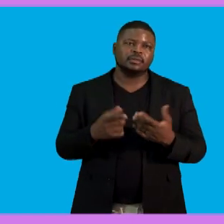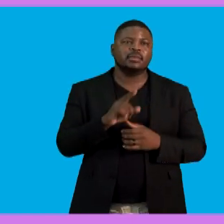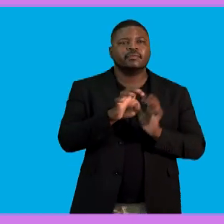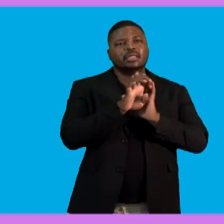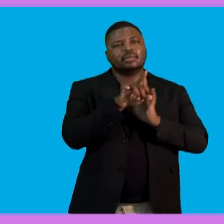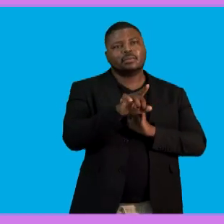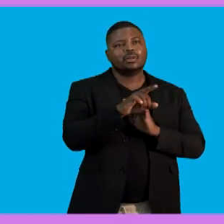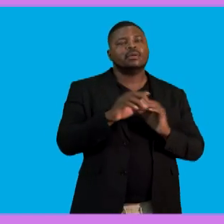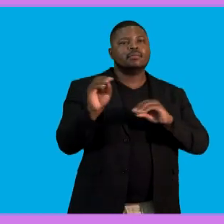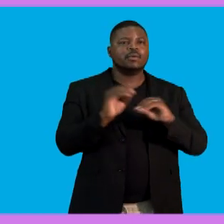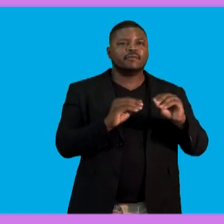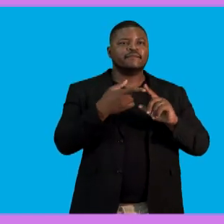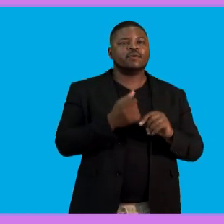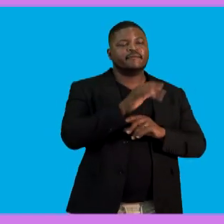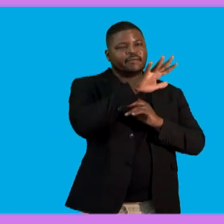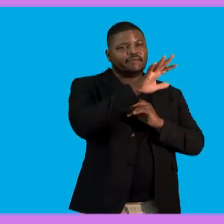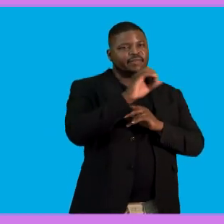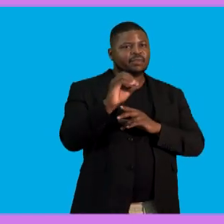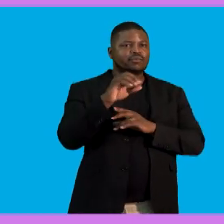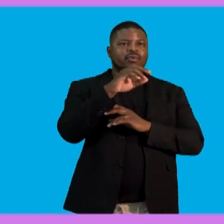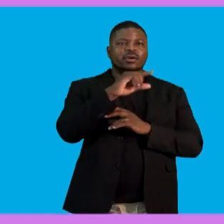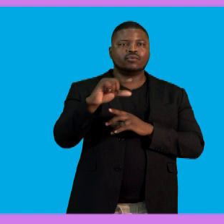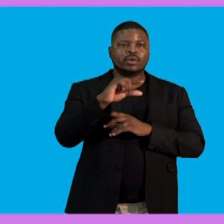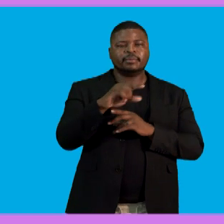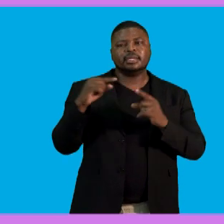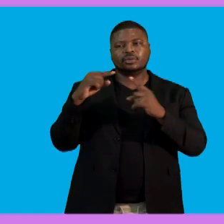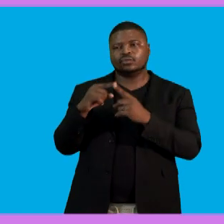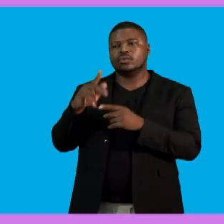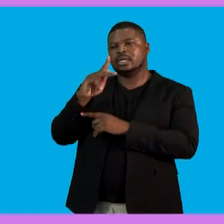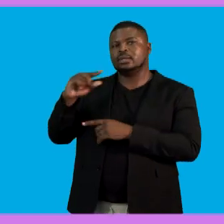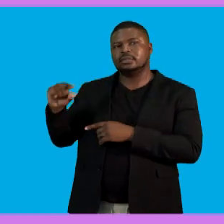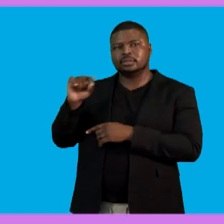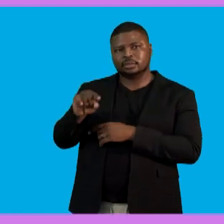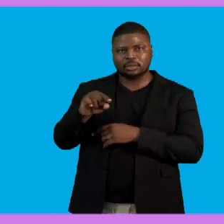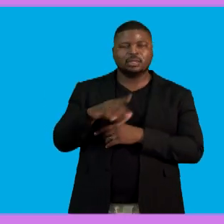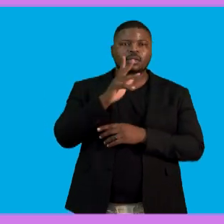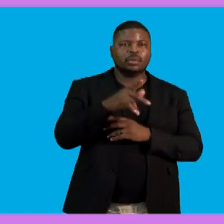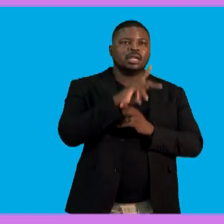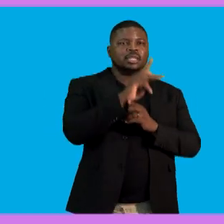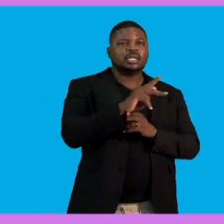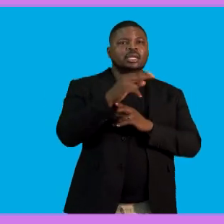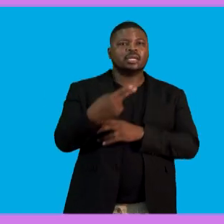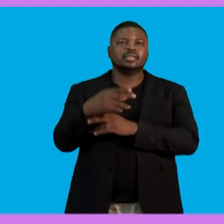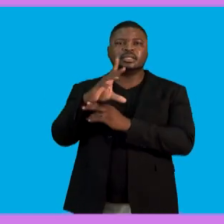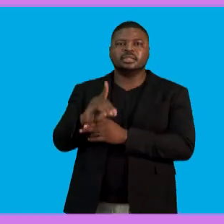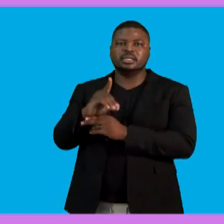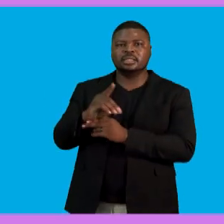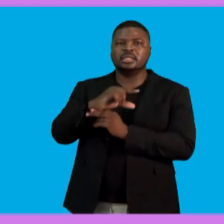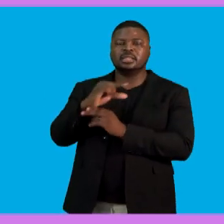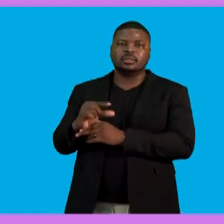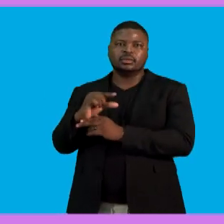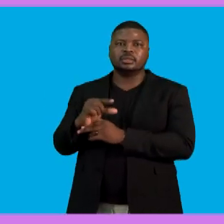So an example is when you're moving from grams to kilograms, we're using KK again. KK hates